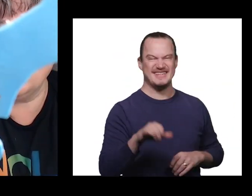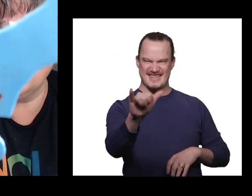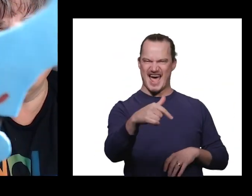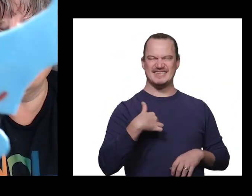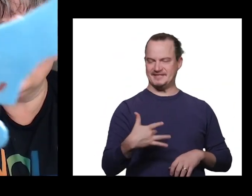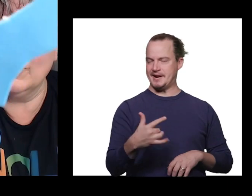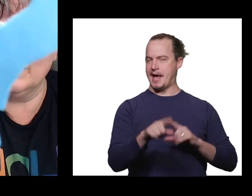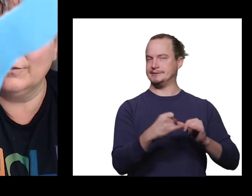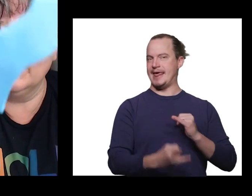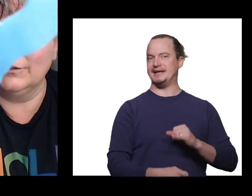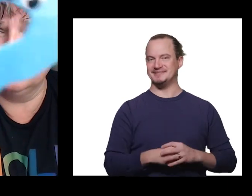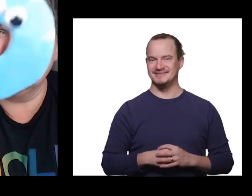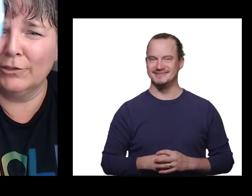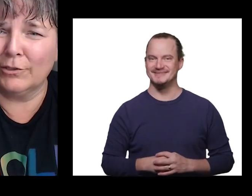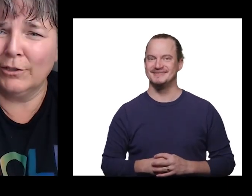questions?